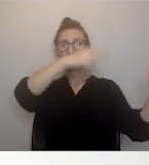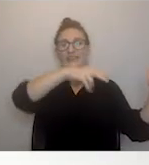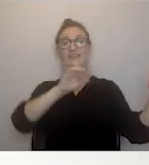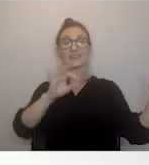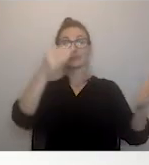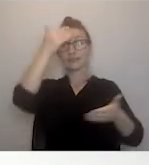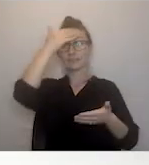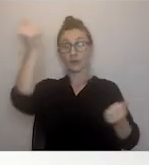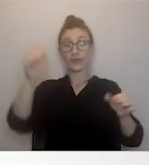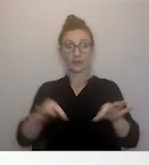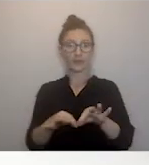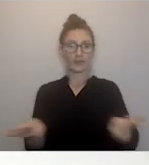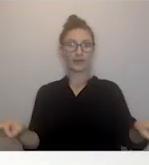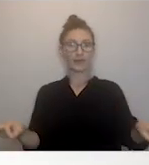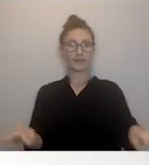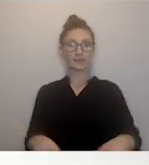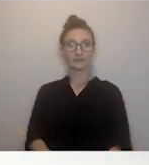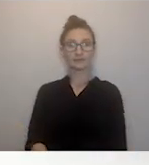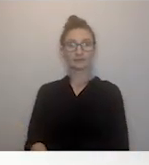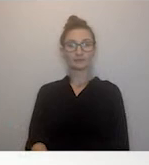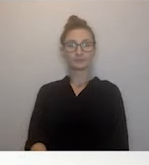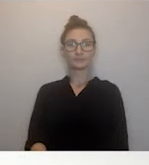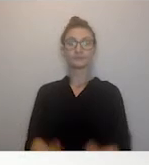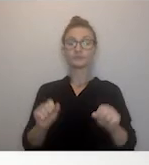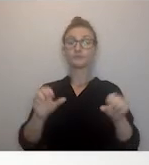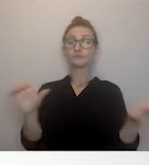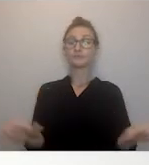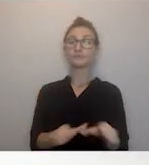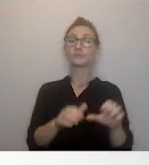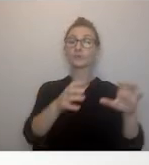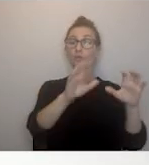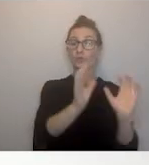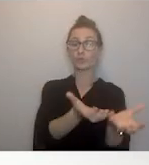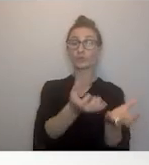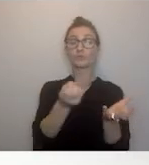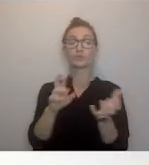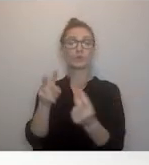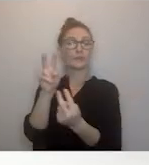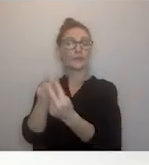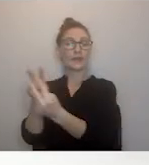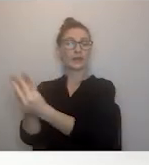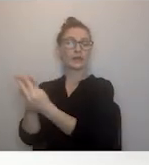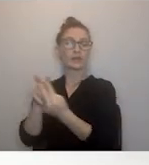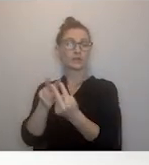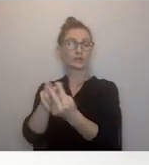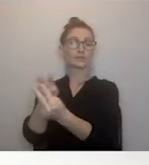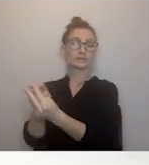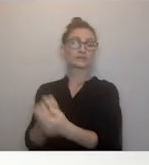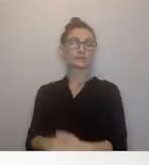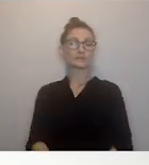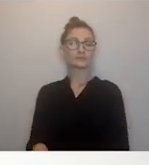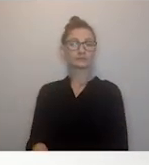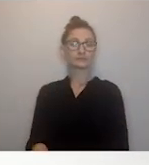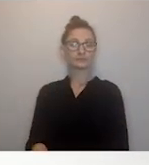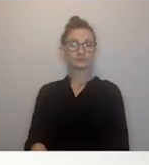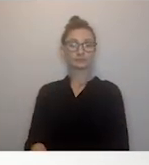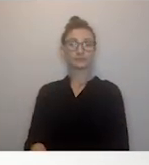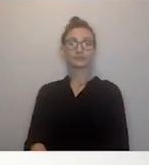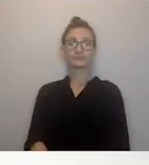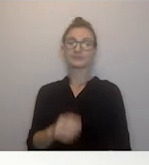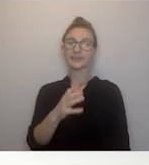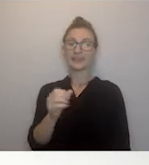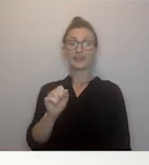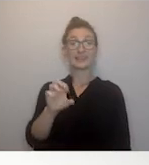they still have something that they can be looking at if they forget their line. Lessons can be done in pairs or small groups where you assign multiple people the line or just